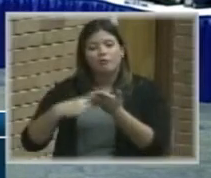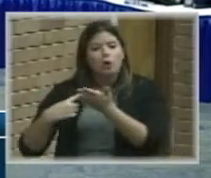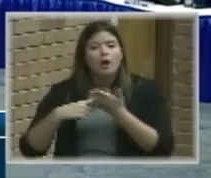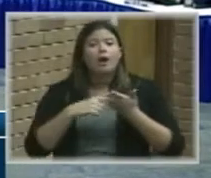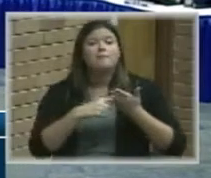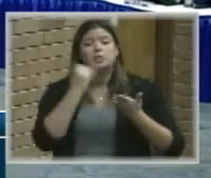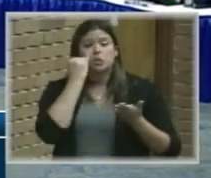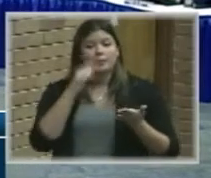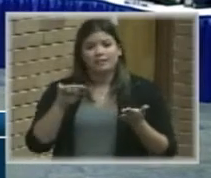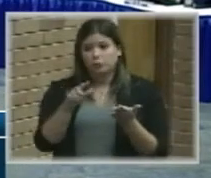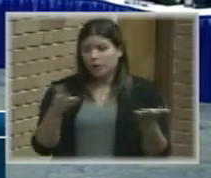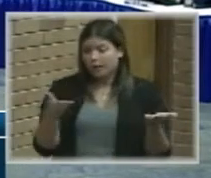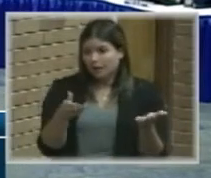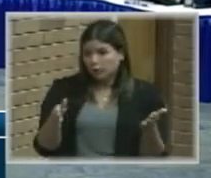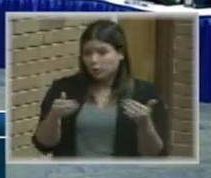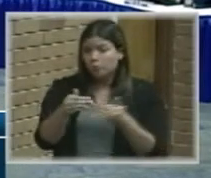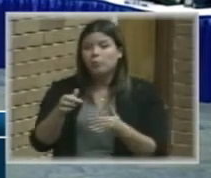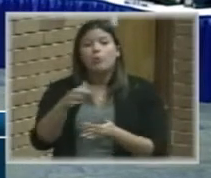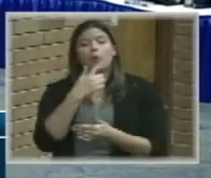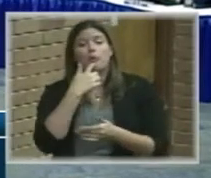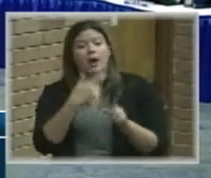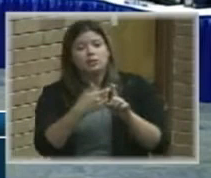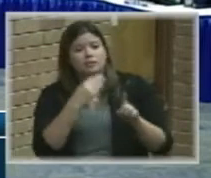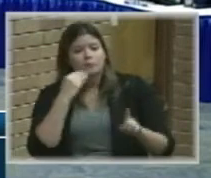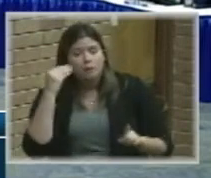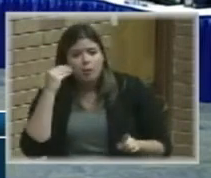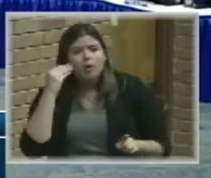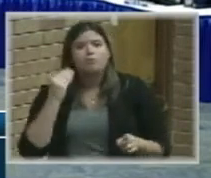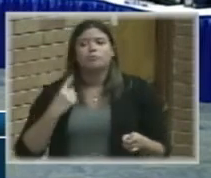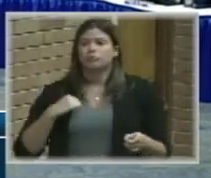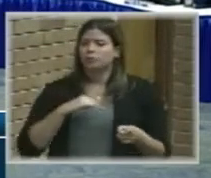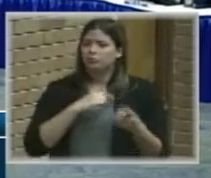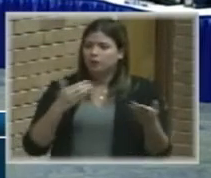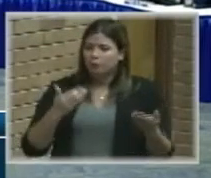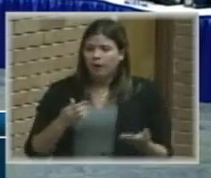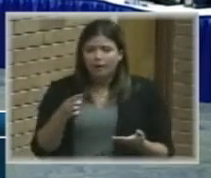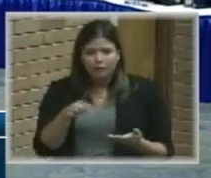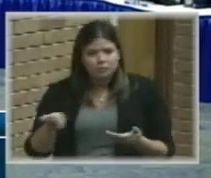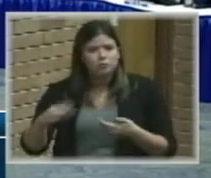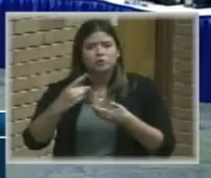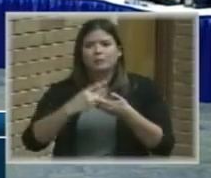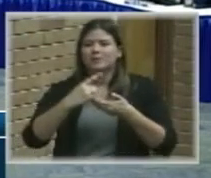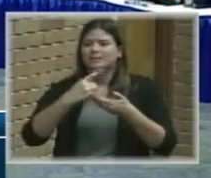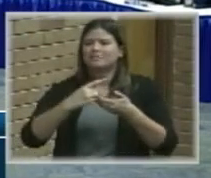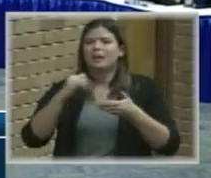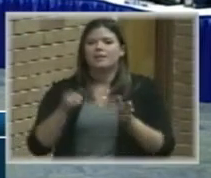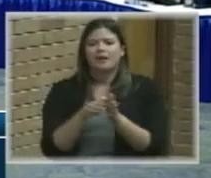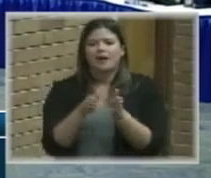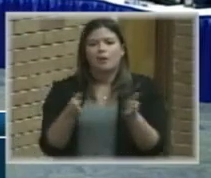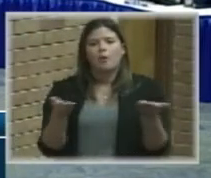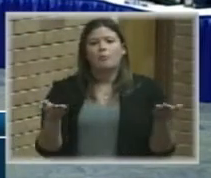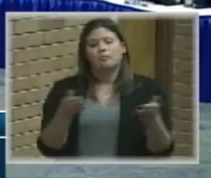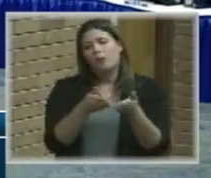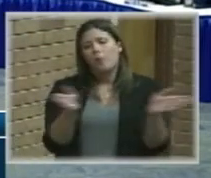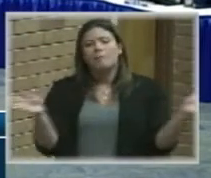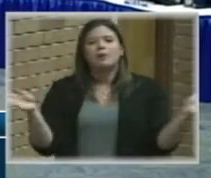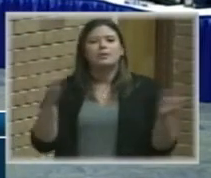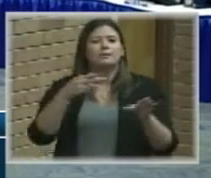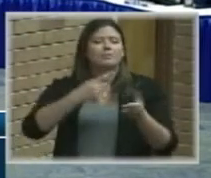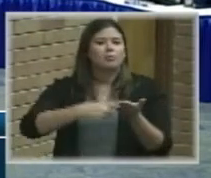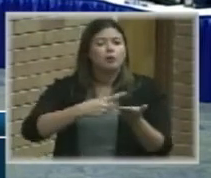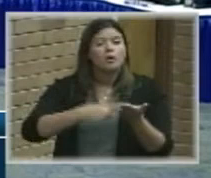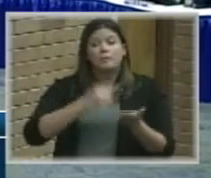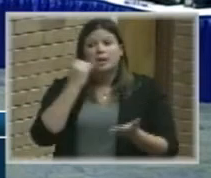room or watching us remotely, we welcome you to participate in that open forum. If you're at